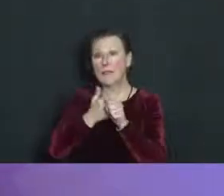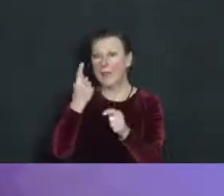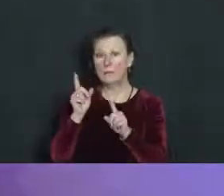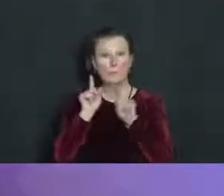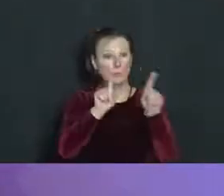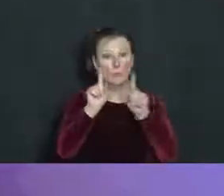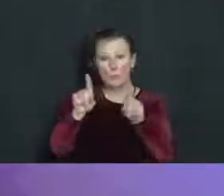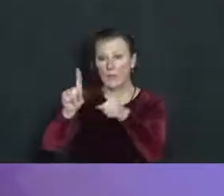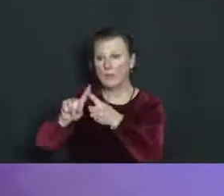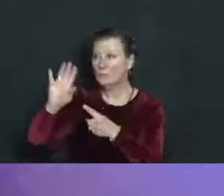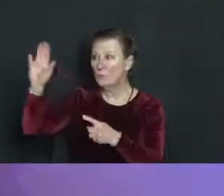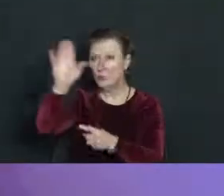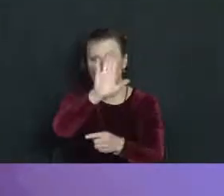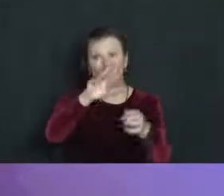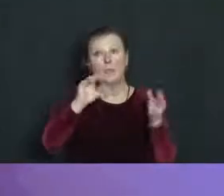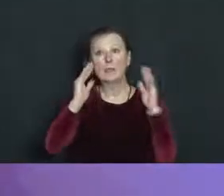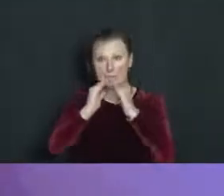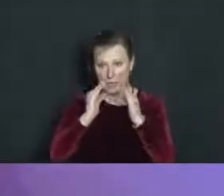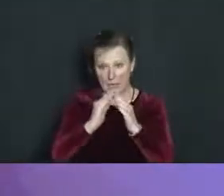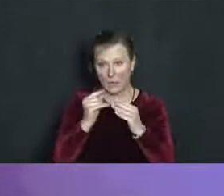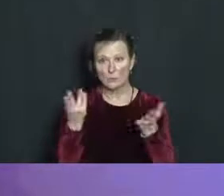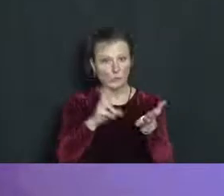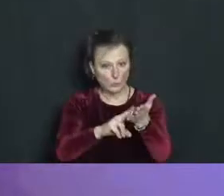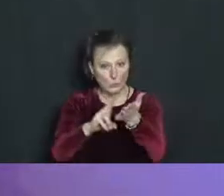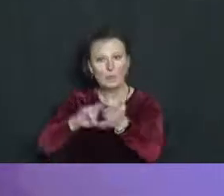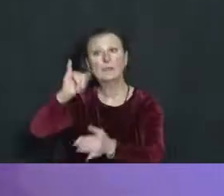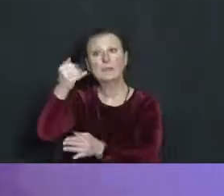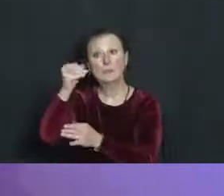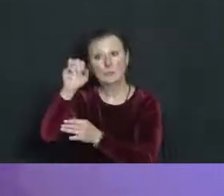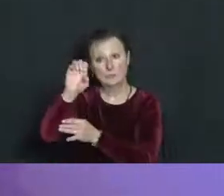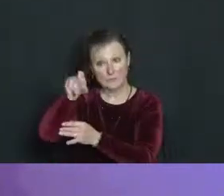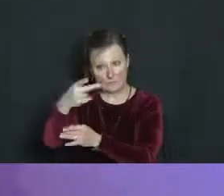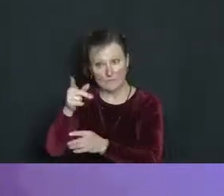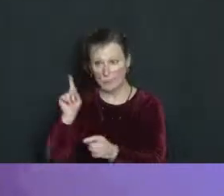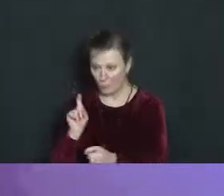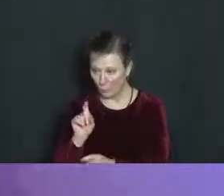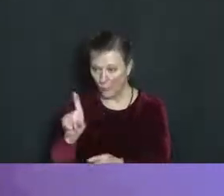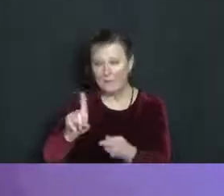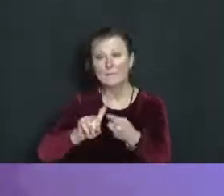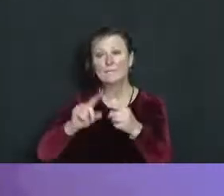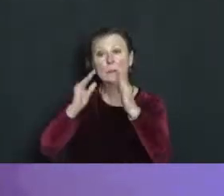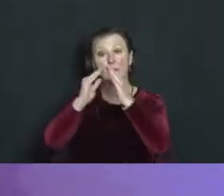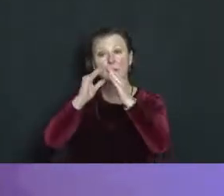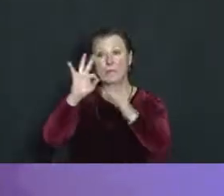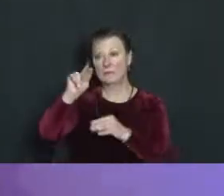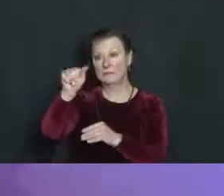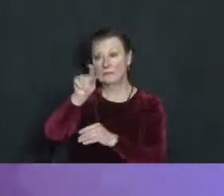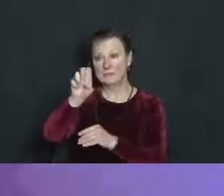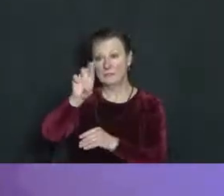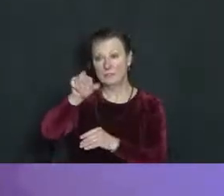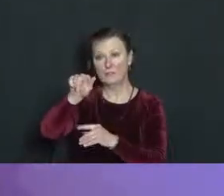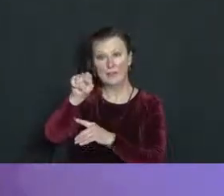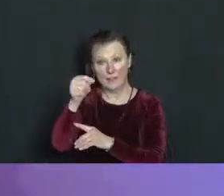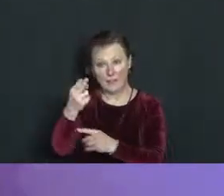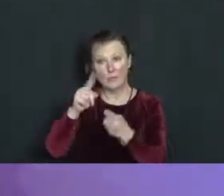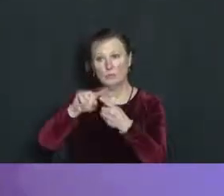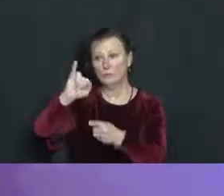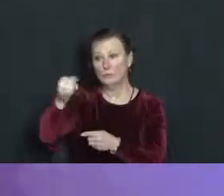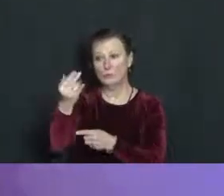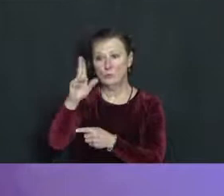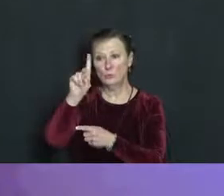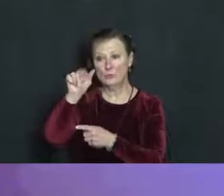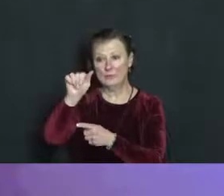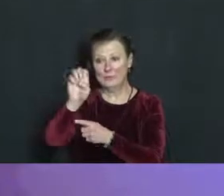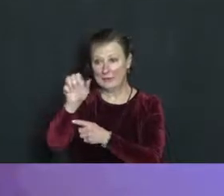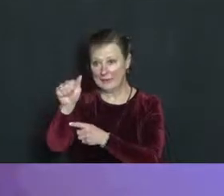own town to register. So Joseph also went up from the town of Nazareth in Galilee to Judea,